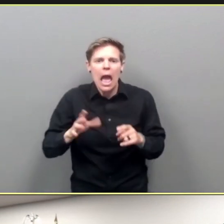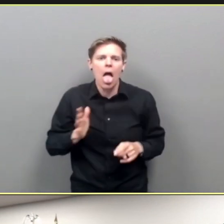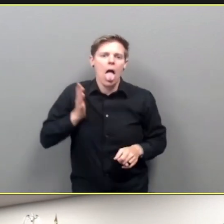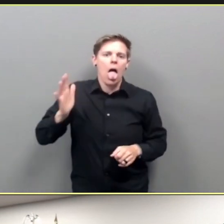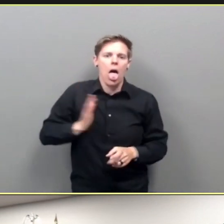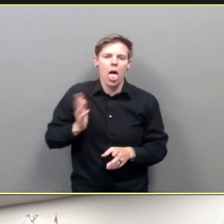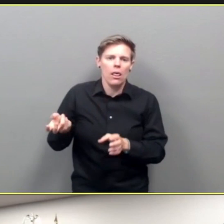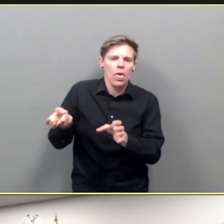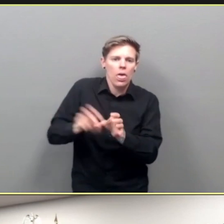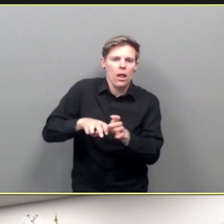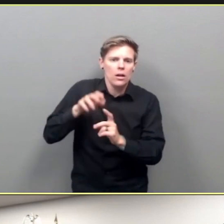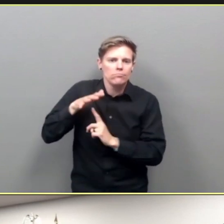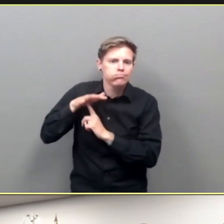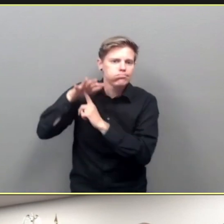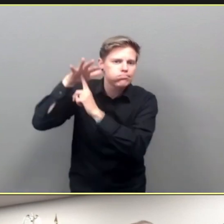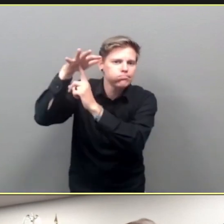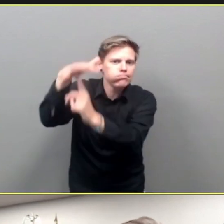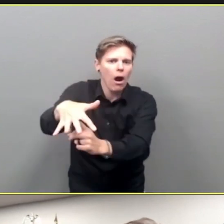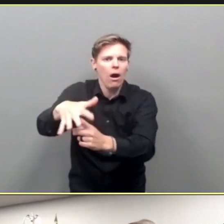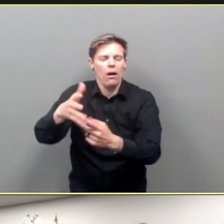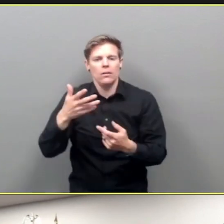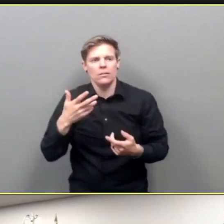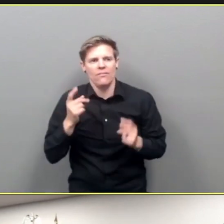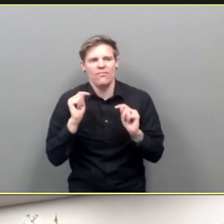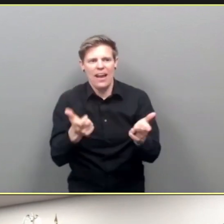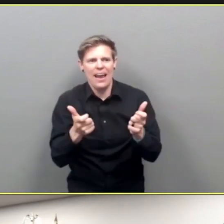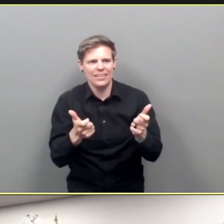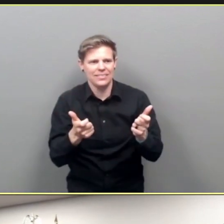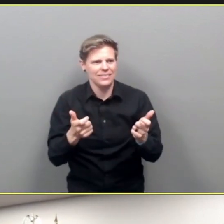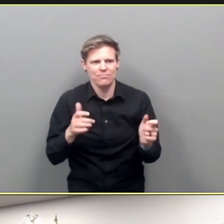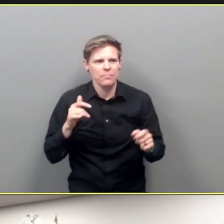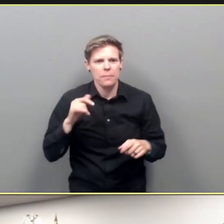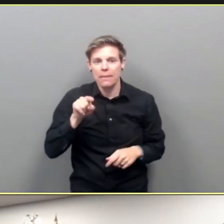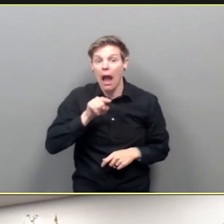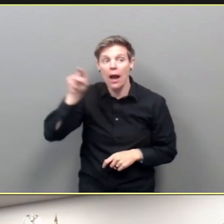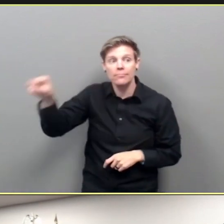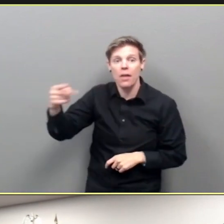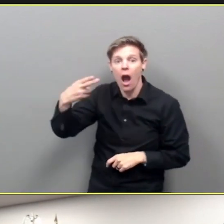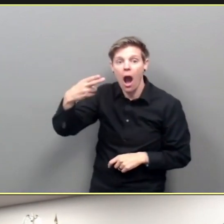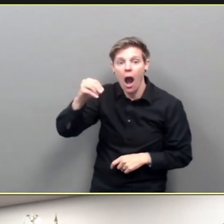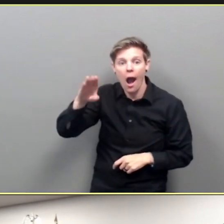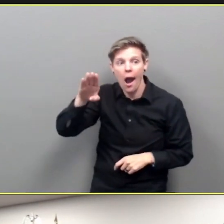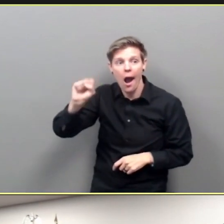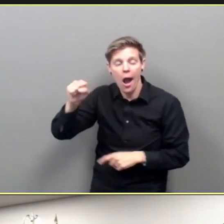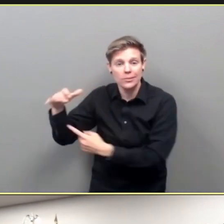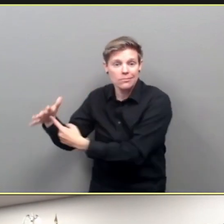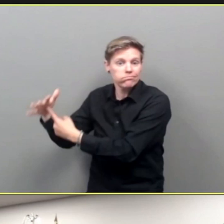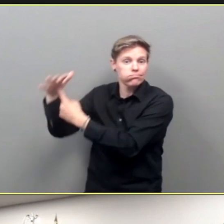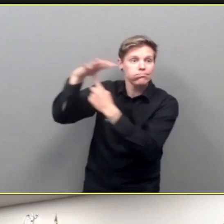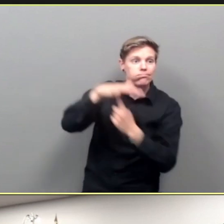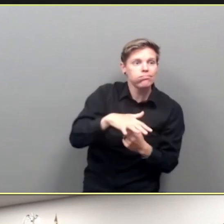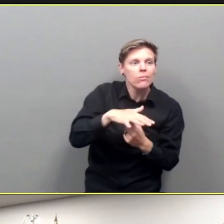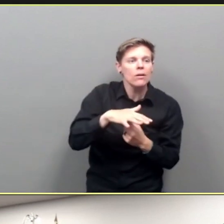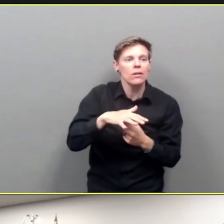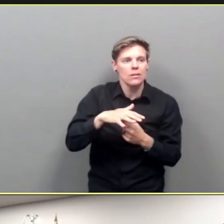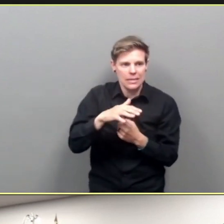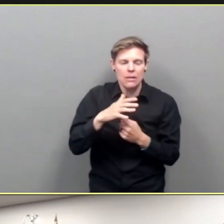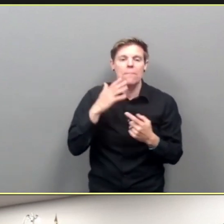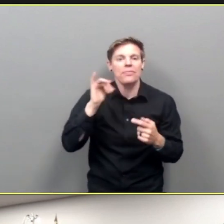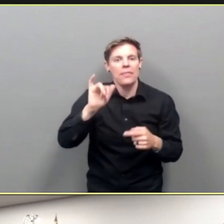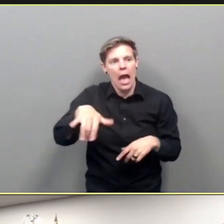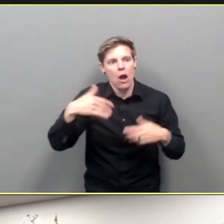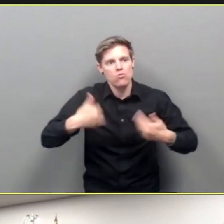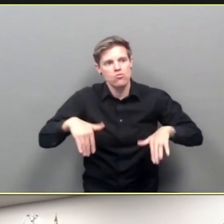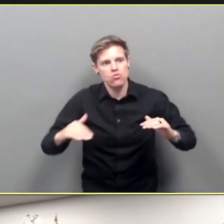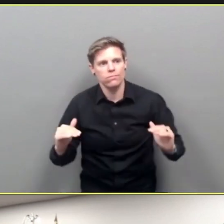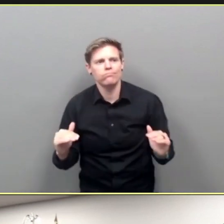from, let's just say Hobbs to Albuquerque because they require continuous high levels of oxygen.